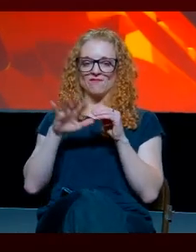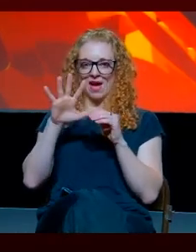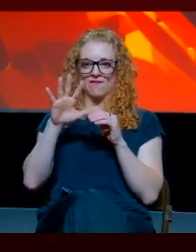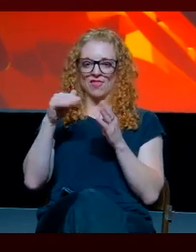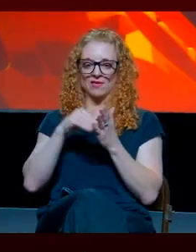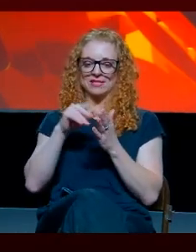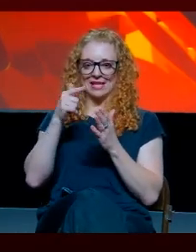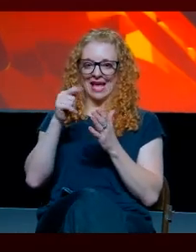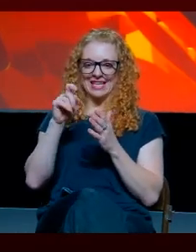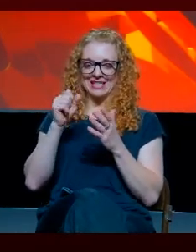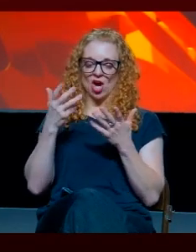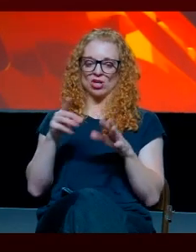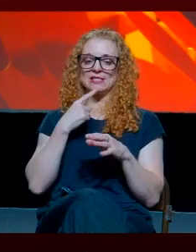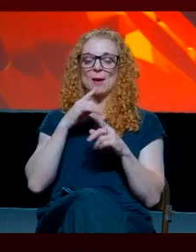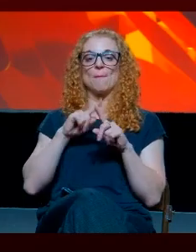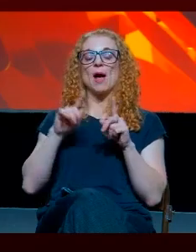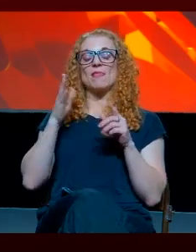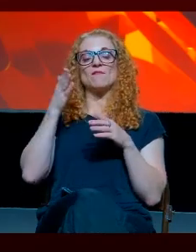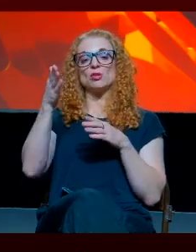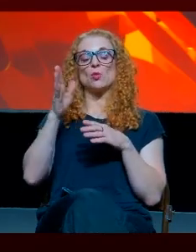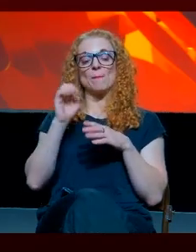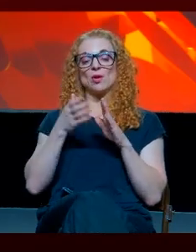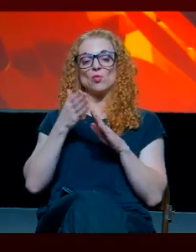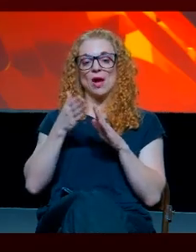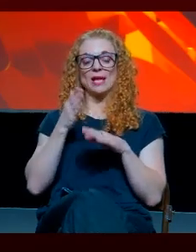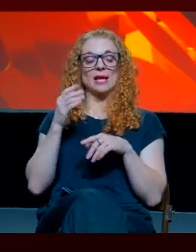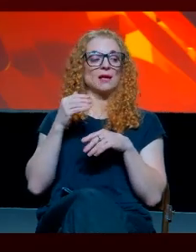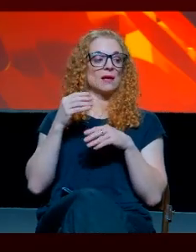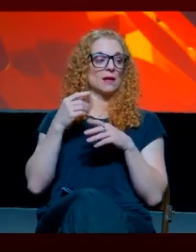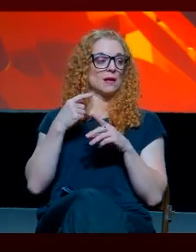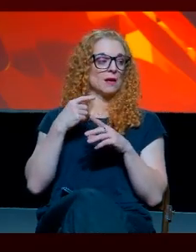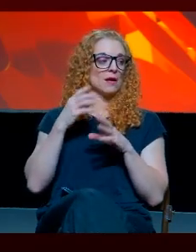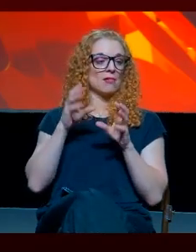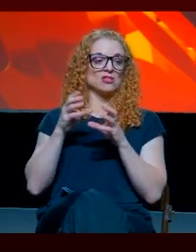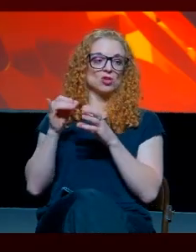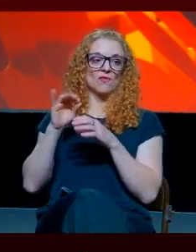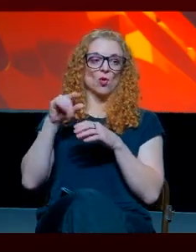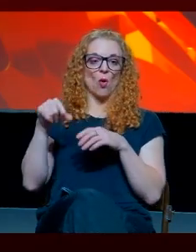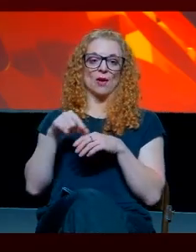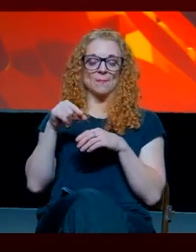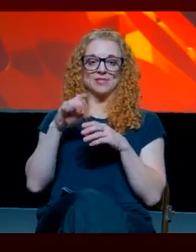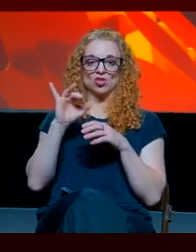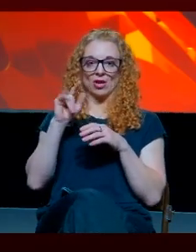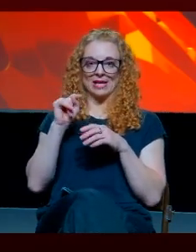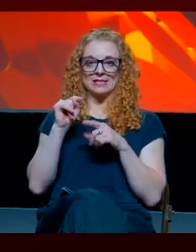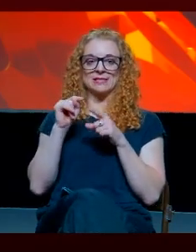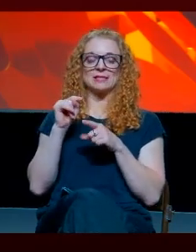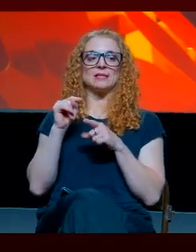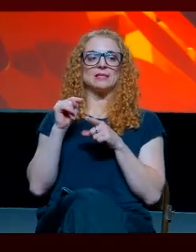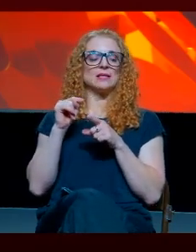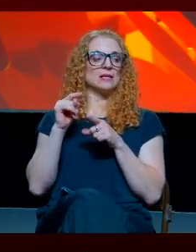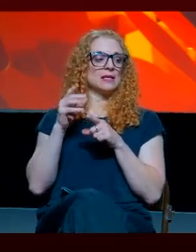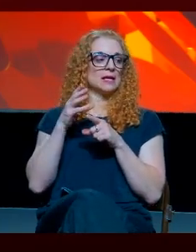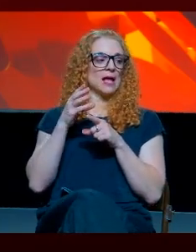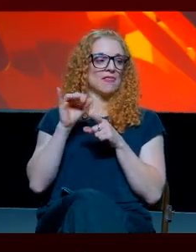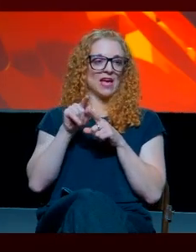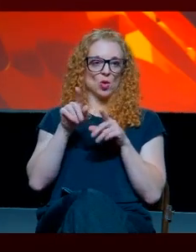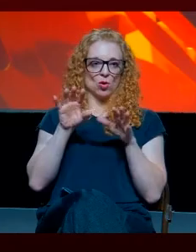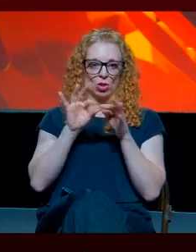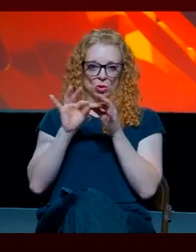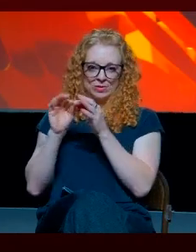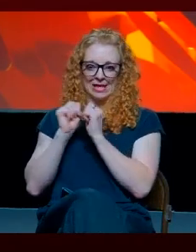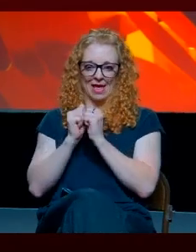said. But the future is going to be running clusters of quantum circuits that you glue together